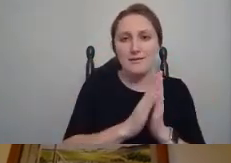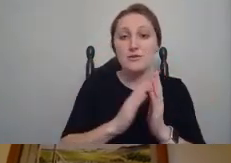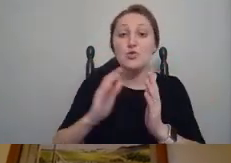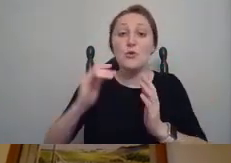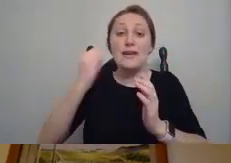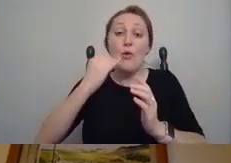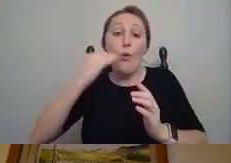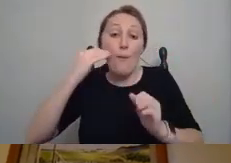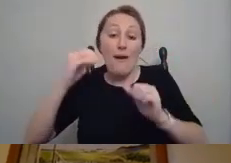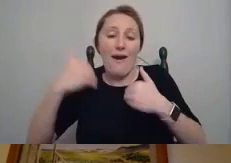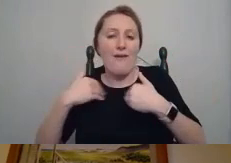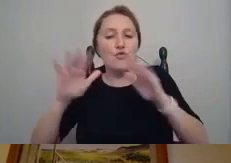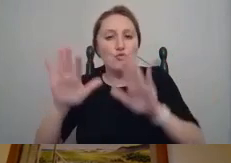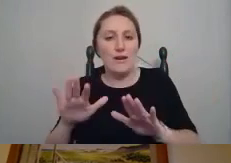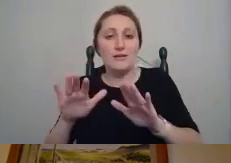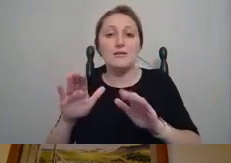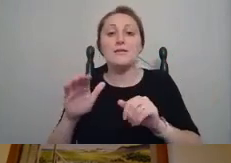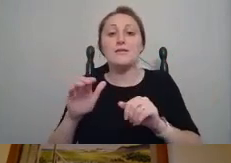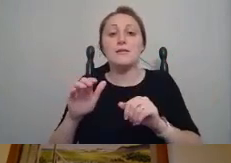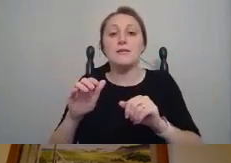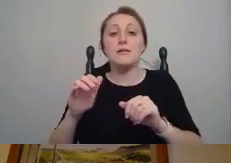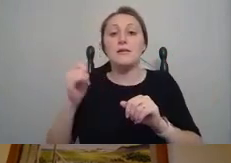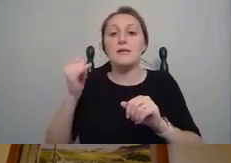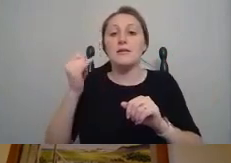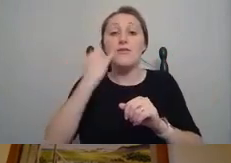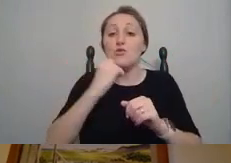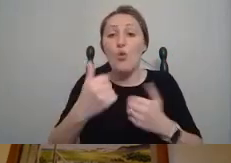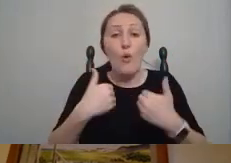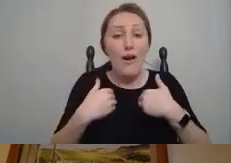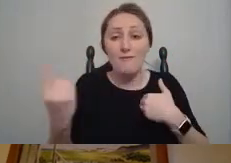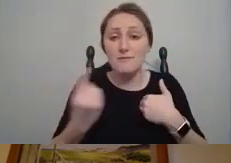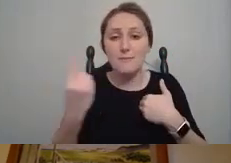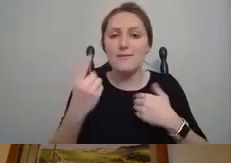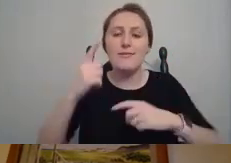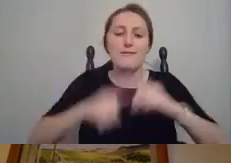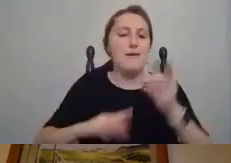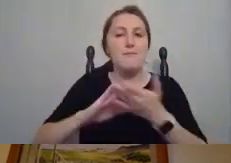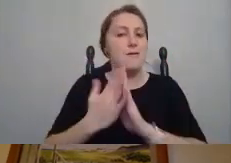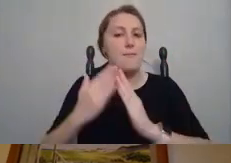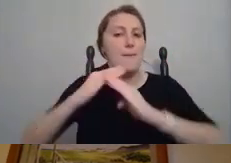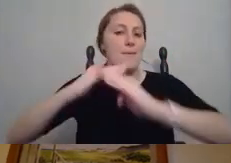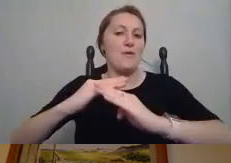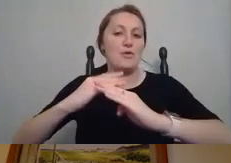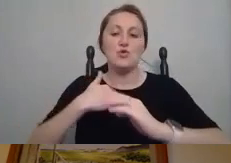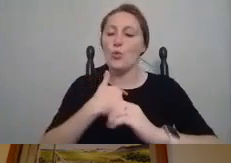not having something can't be a barrier for access to our curriculum, and we'll work with kids and families around that all the